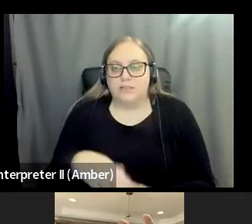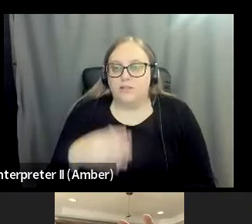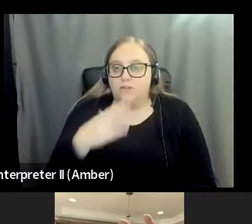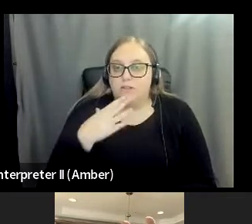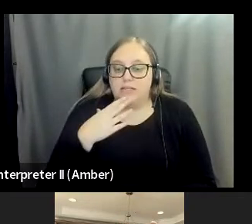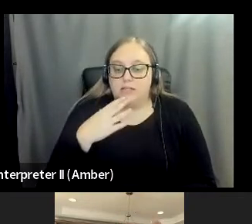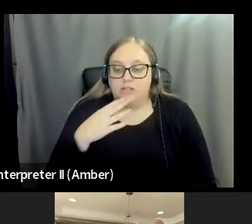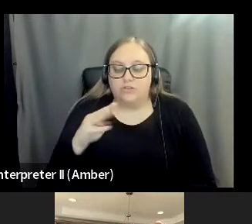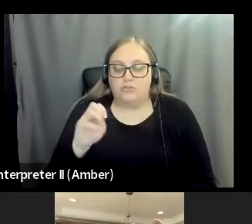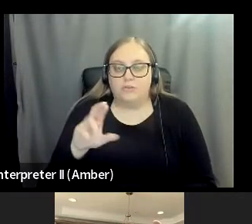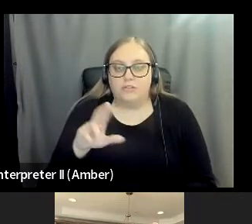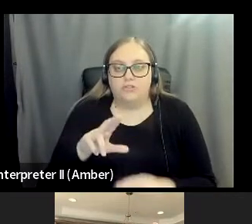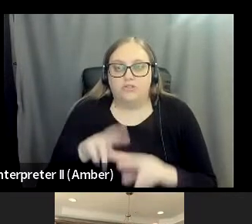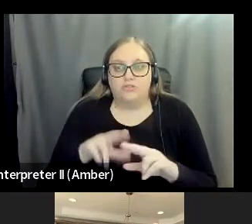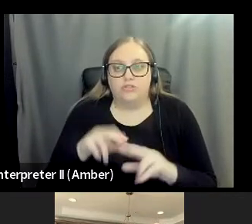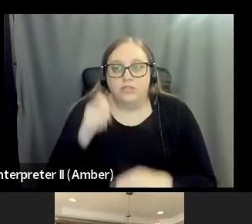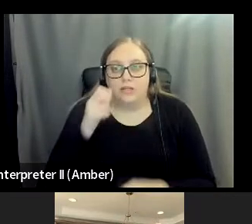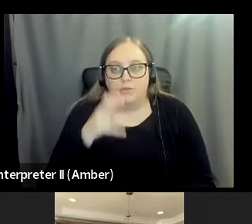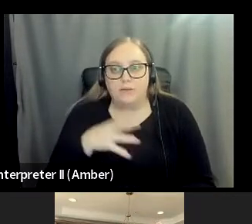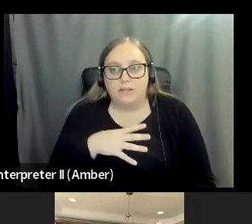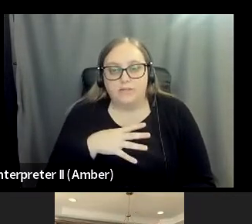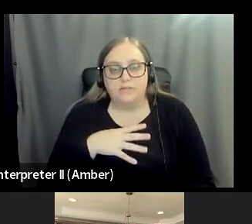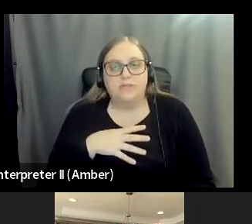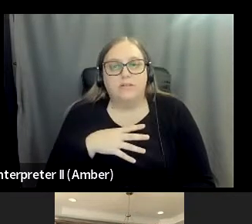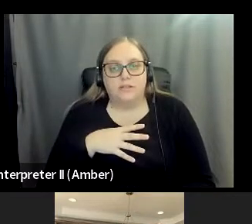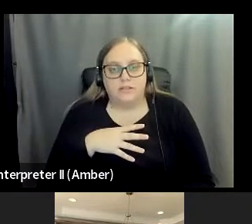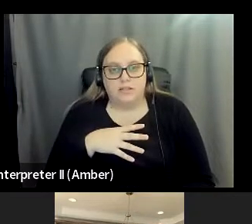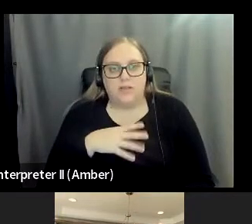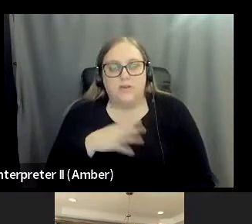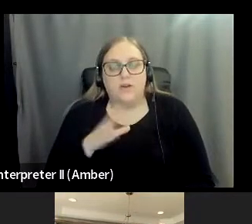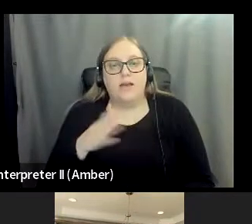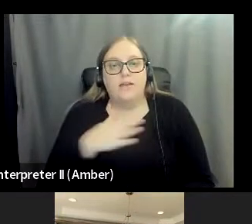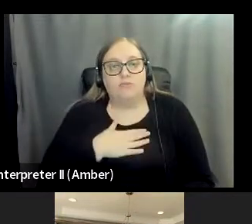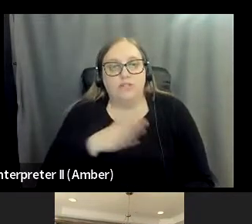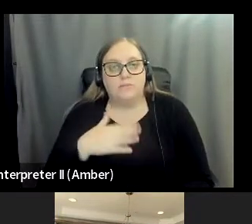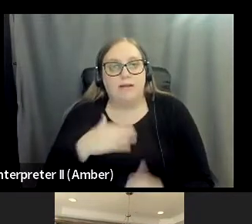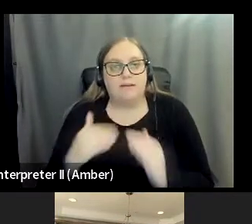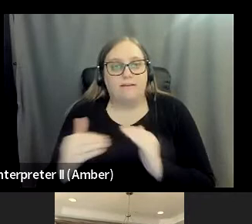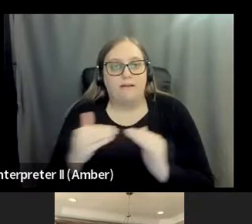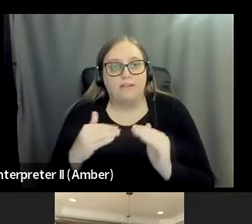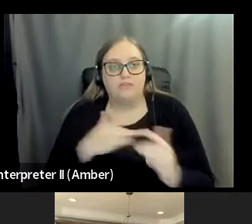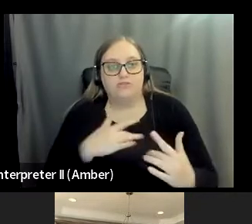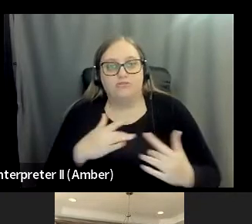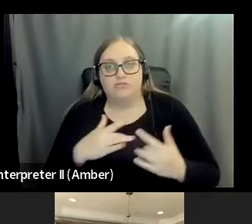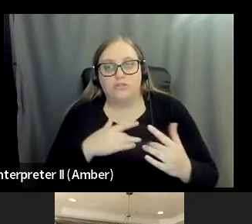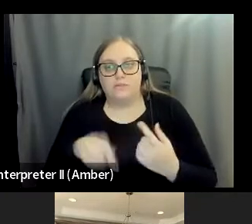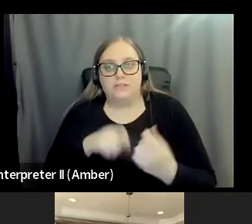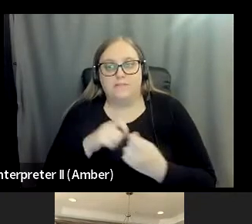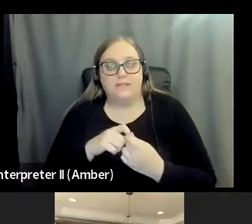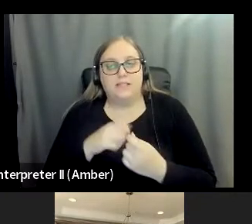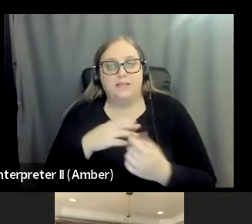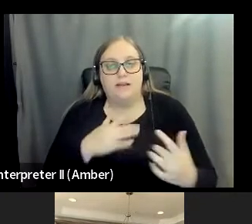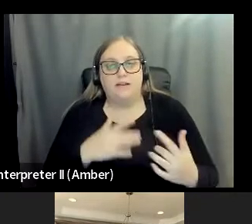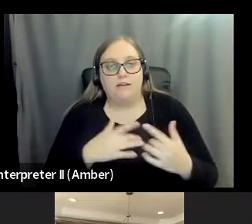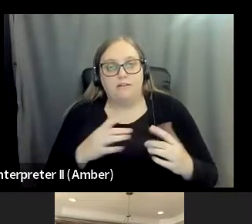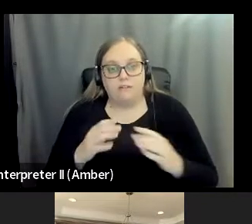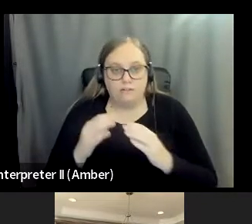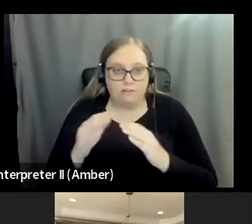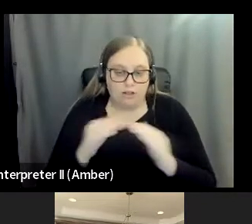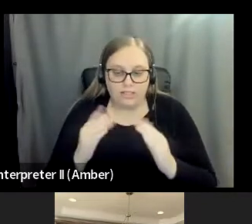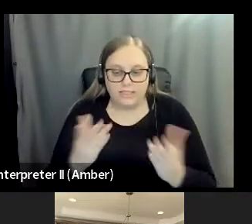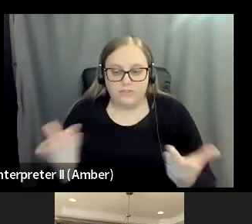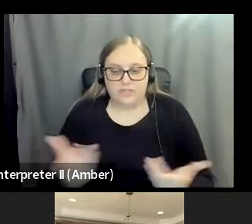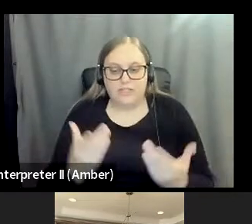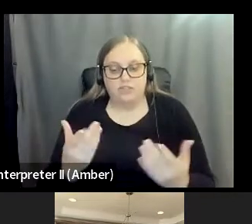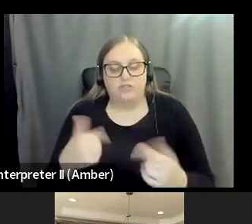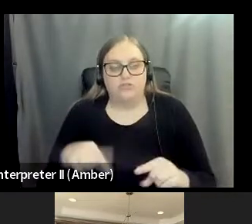Chairman. I can appreciate my colleagues' concerns, particularly colleagues who were here during the